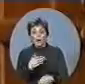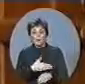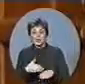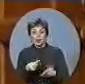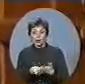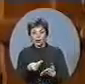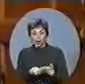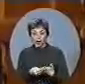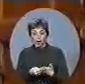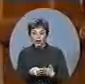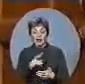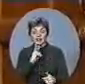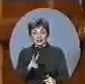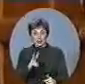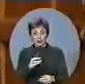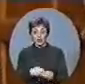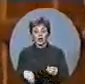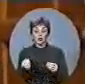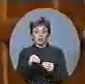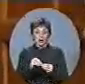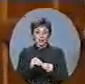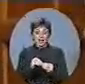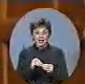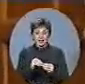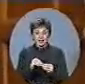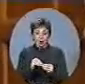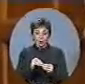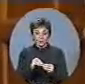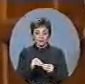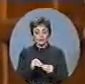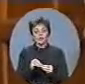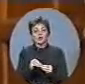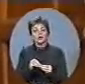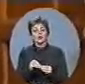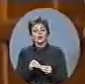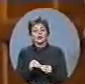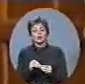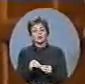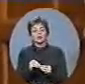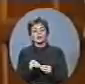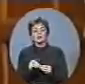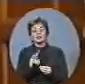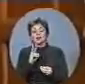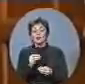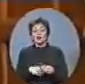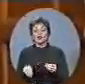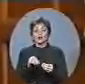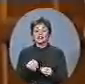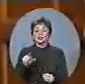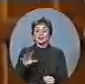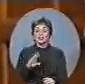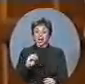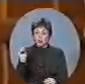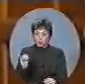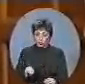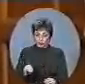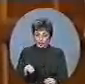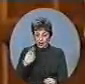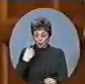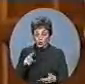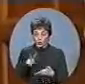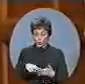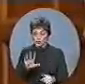$12.1 billion, a 25% increase over 2005 and 70% over 2004. With